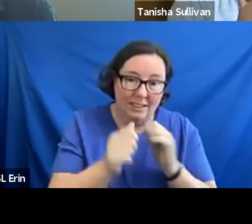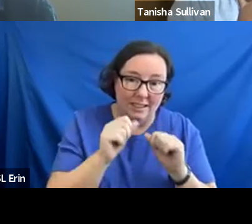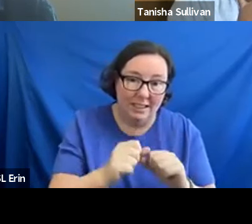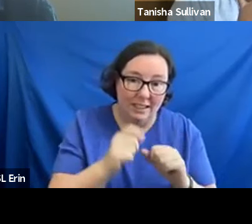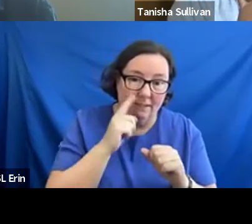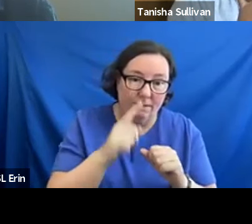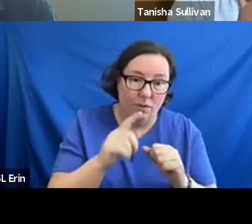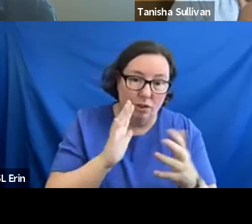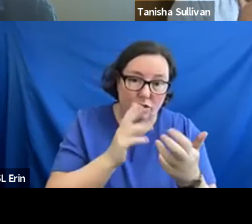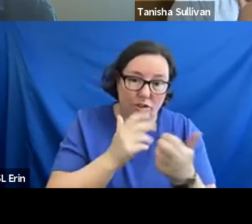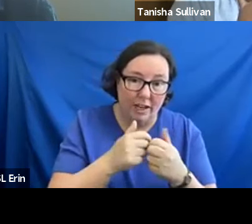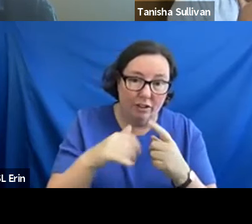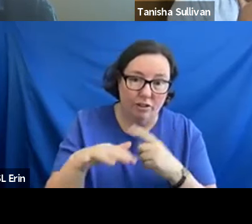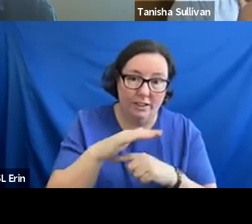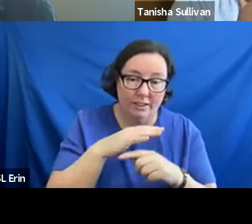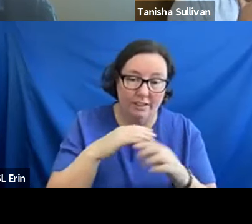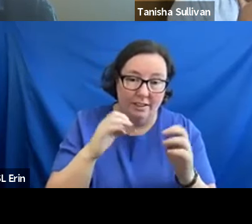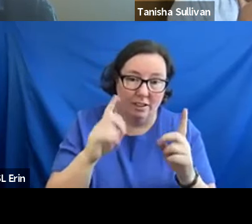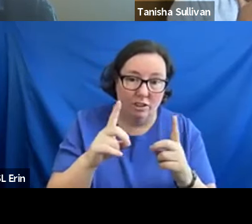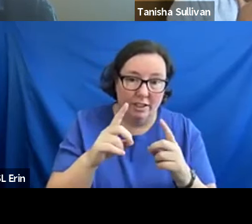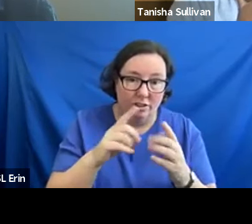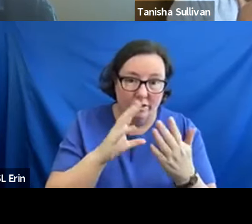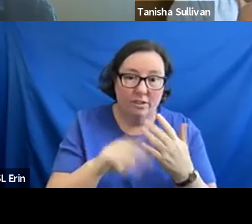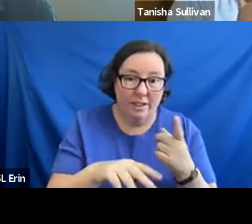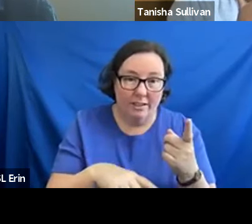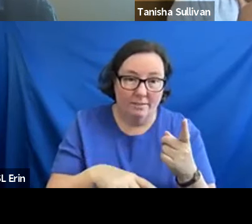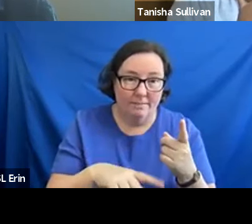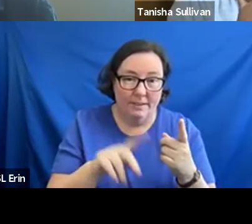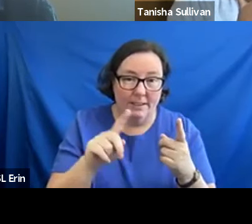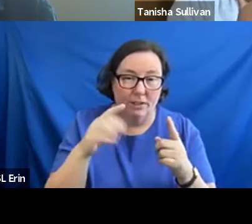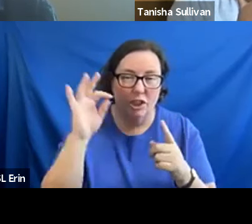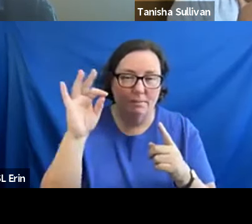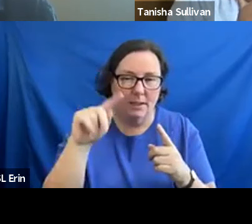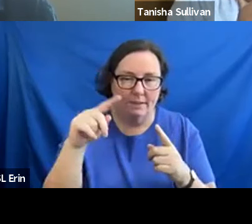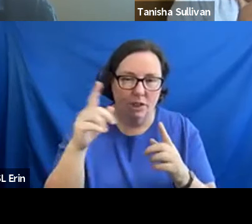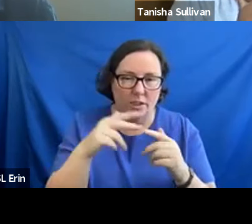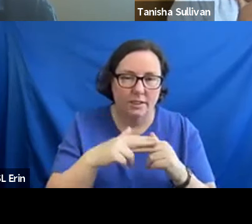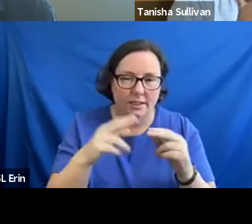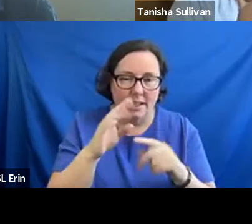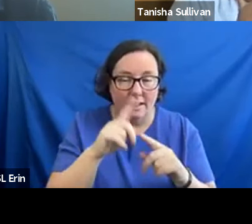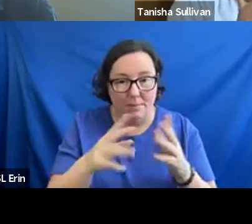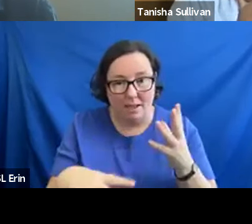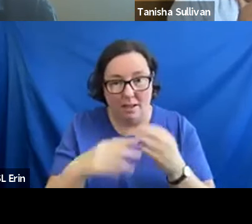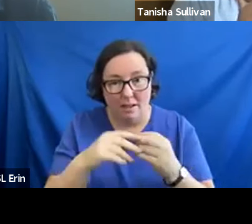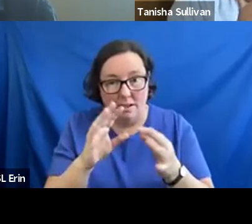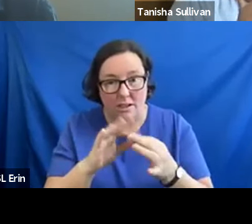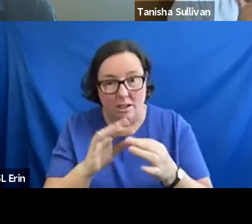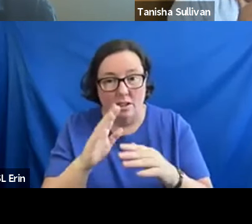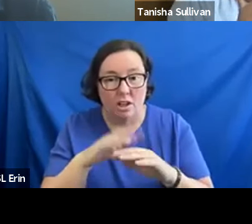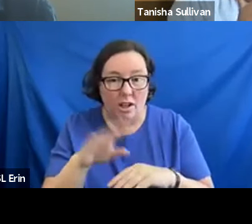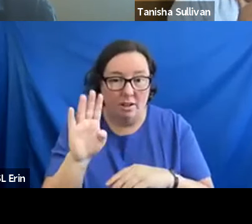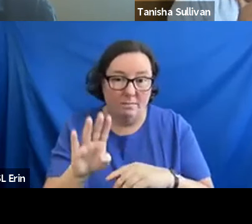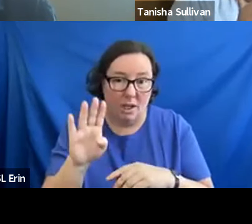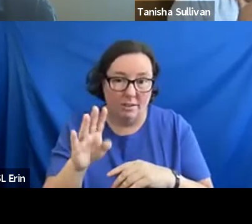challenging environments, which was your first bullet on your first slide. But to give you a little more context on Boston,